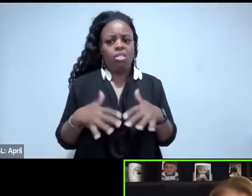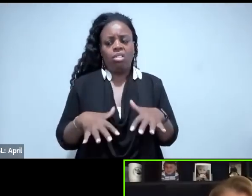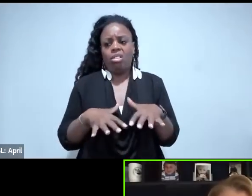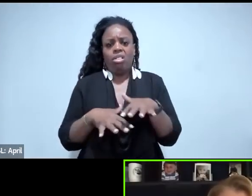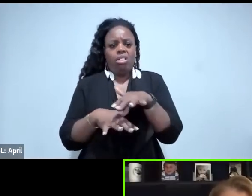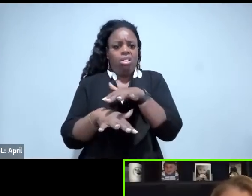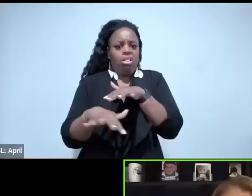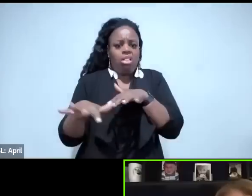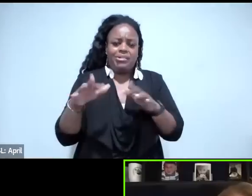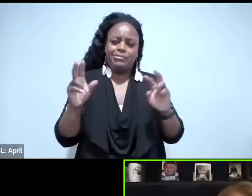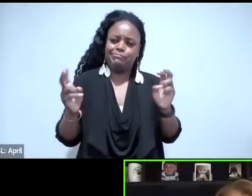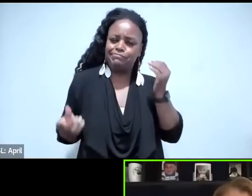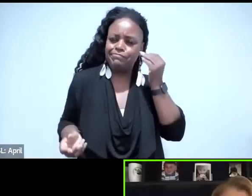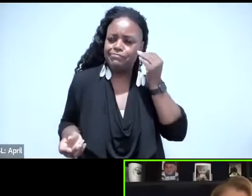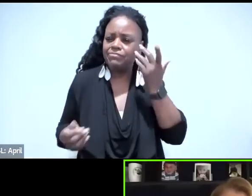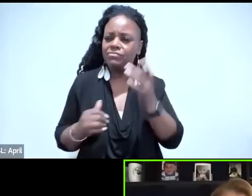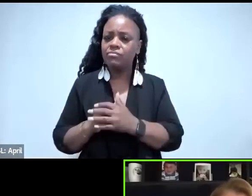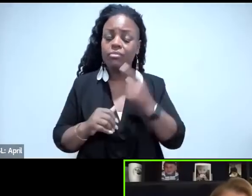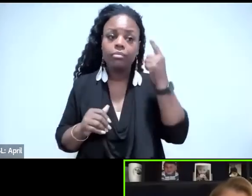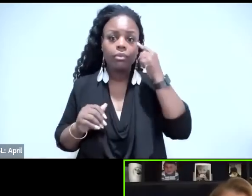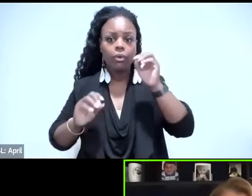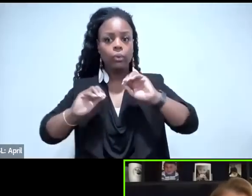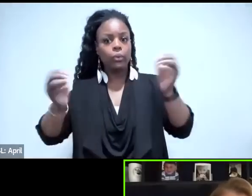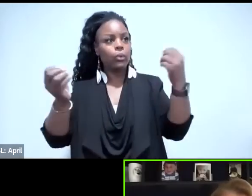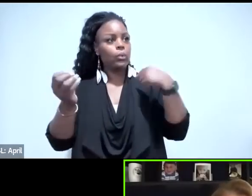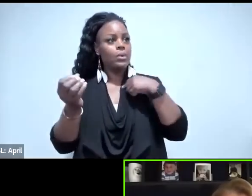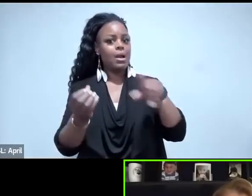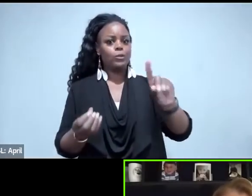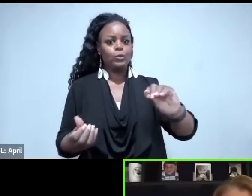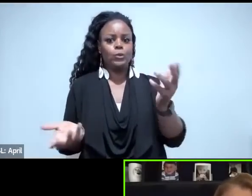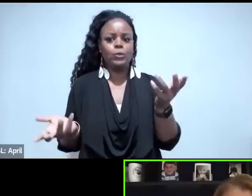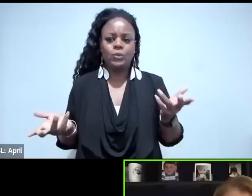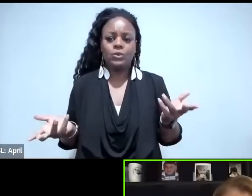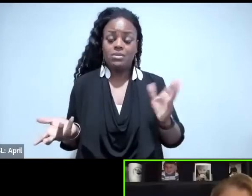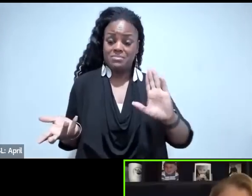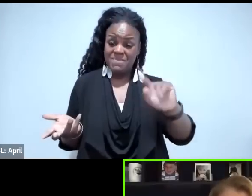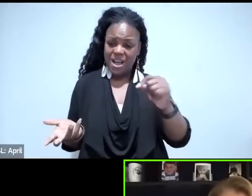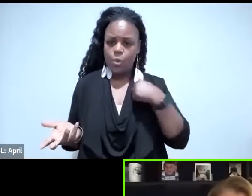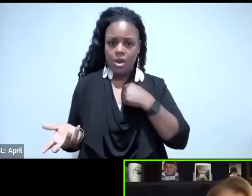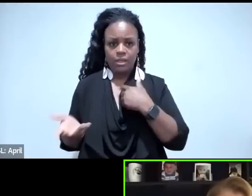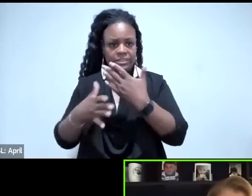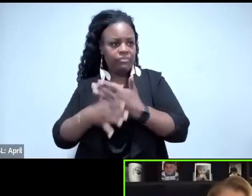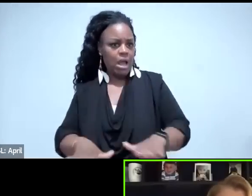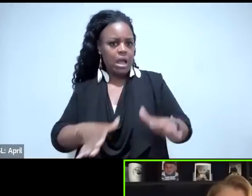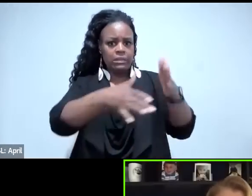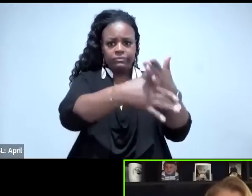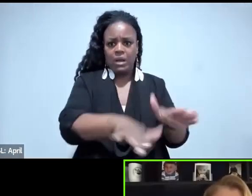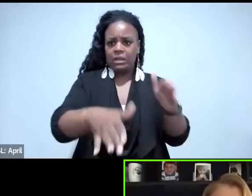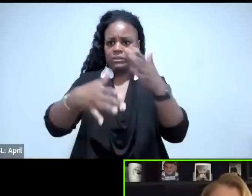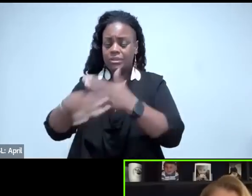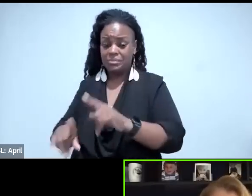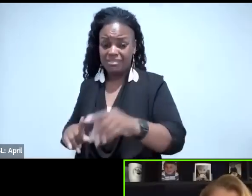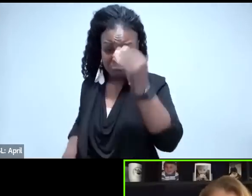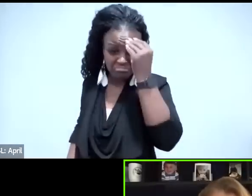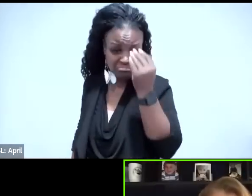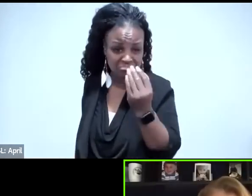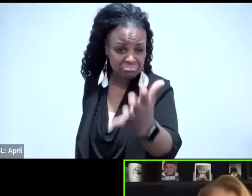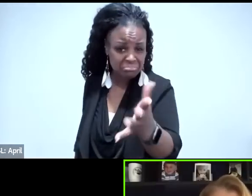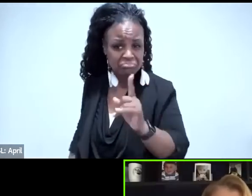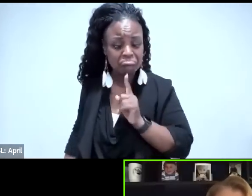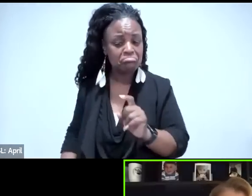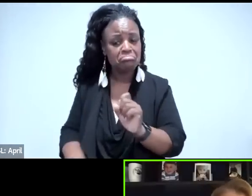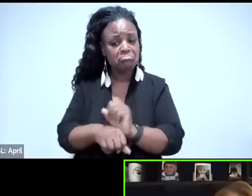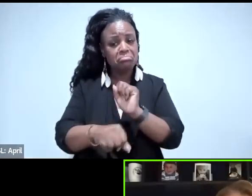divided people. And the truth is that we're finding out, actually, and in the course of this pandemic, it made it all the more